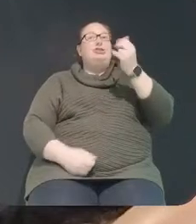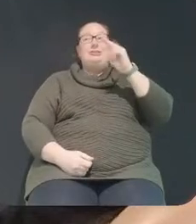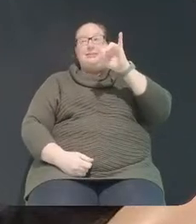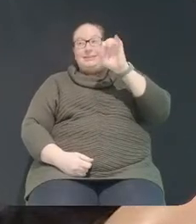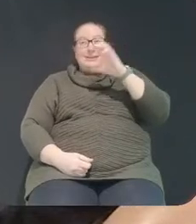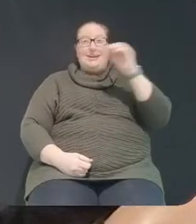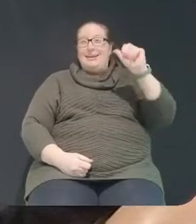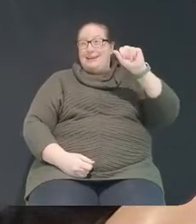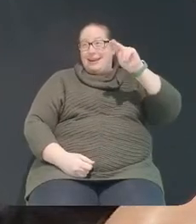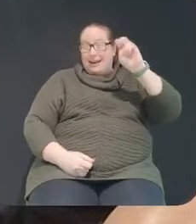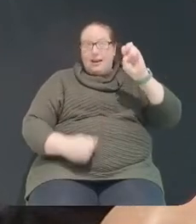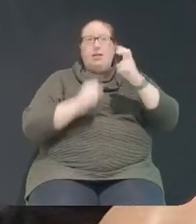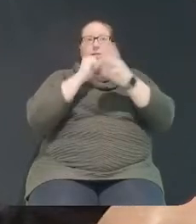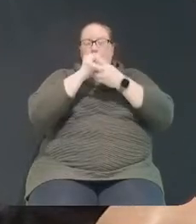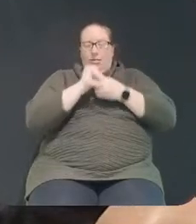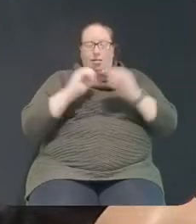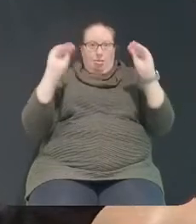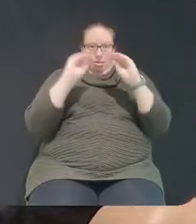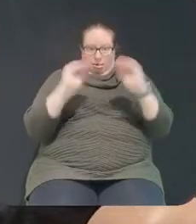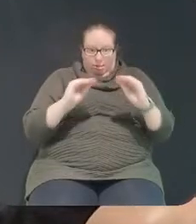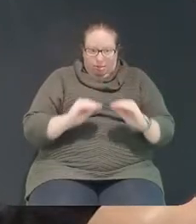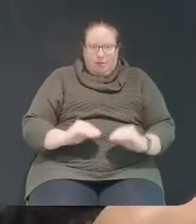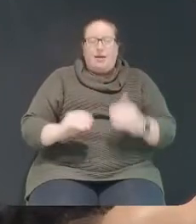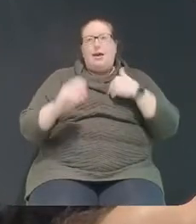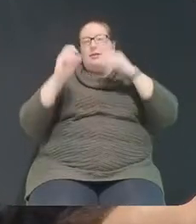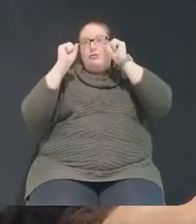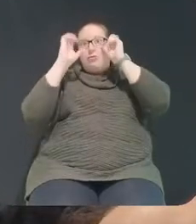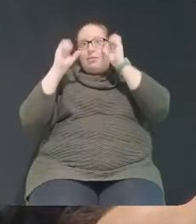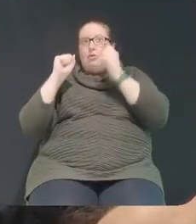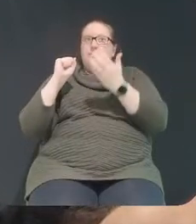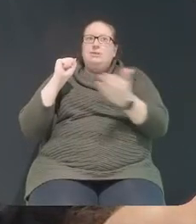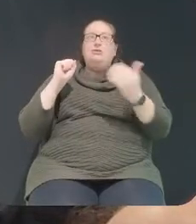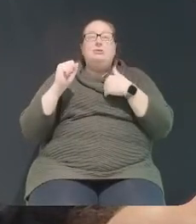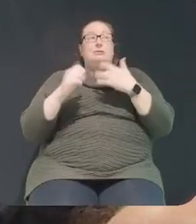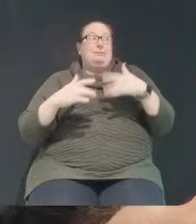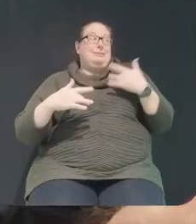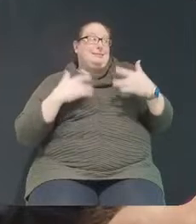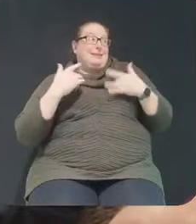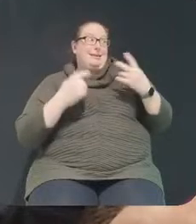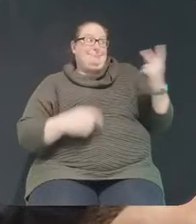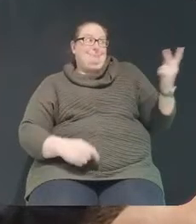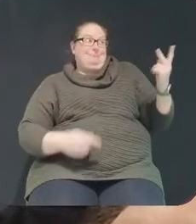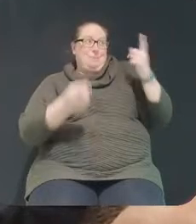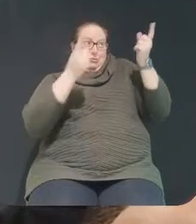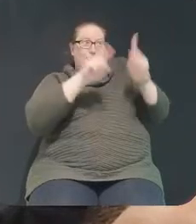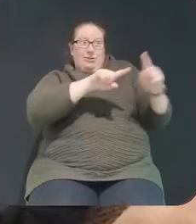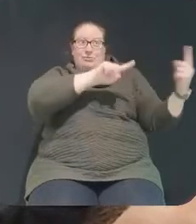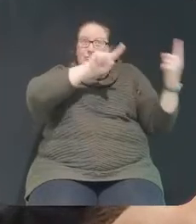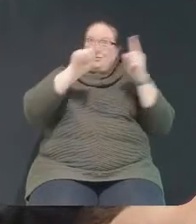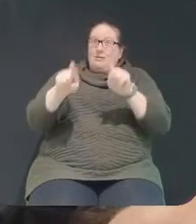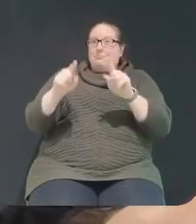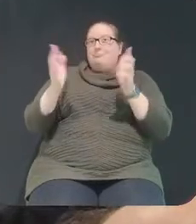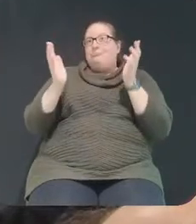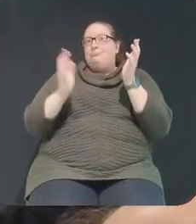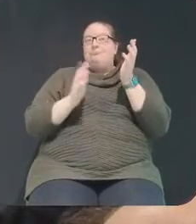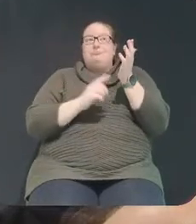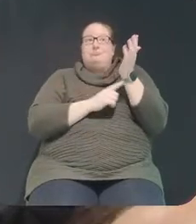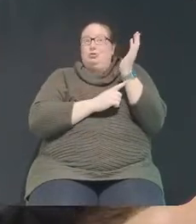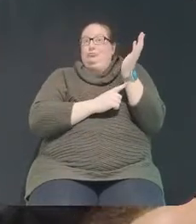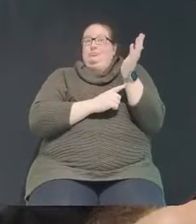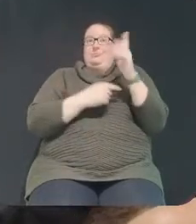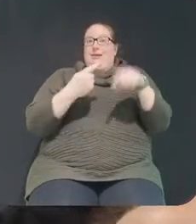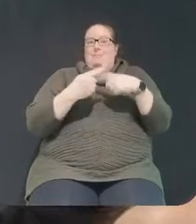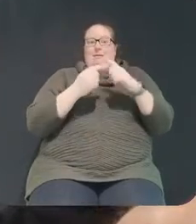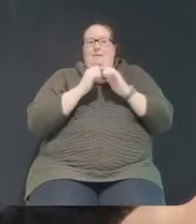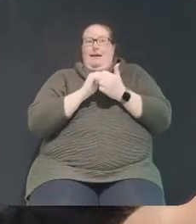these incredible primary source materials. And so I was really excited that they agreed to come here to talk about how this history